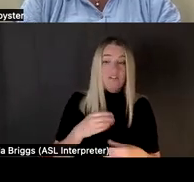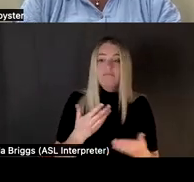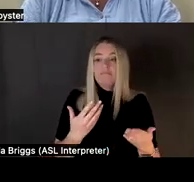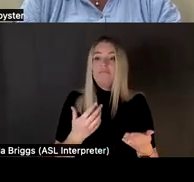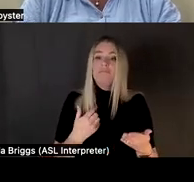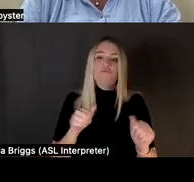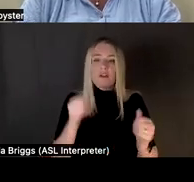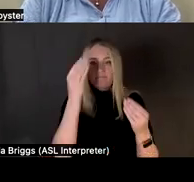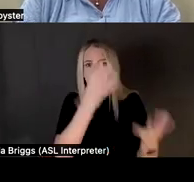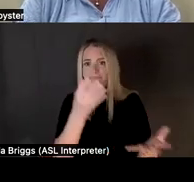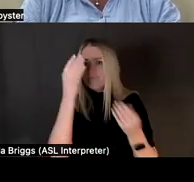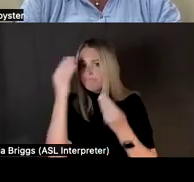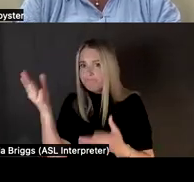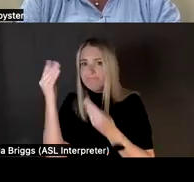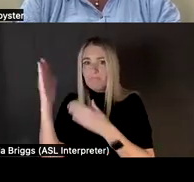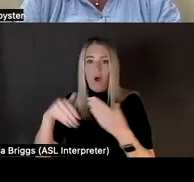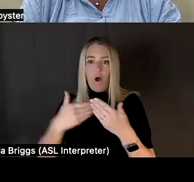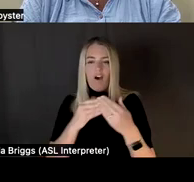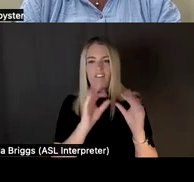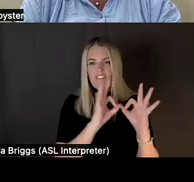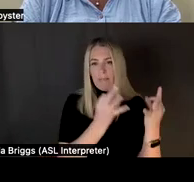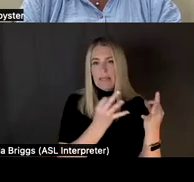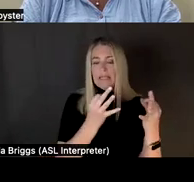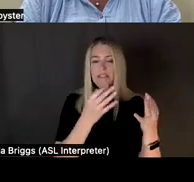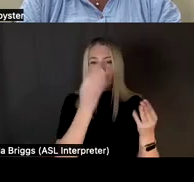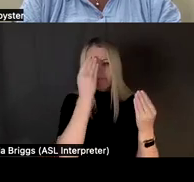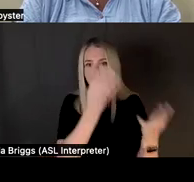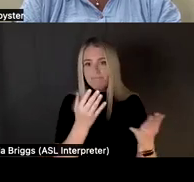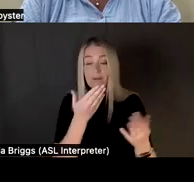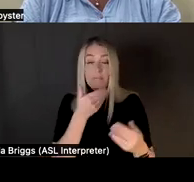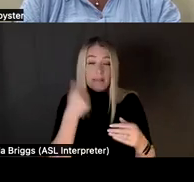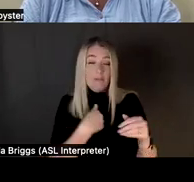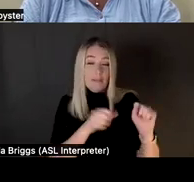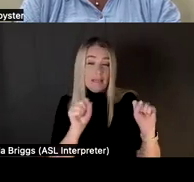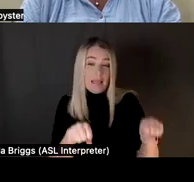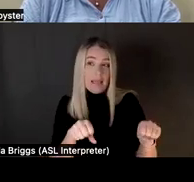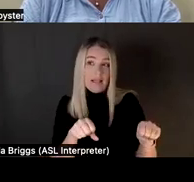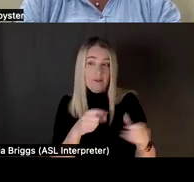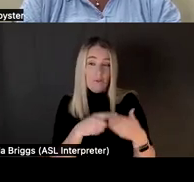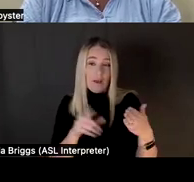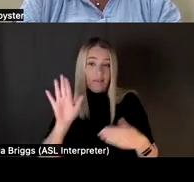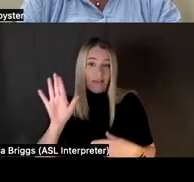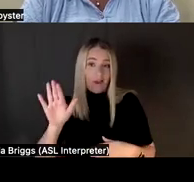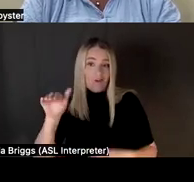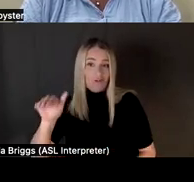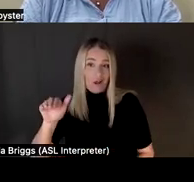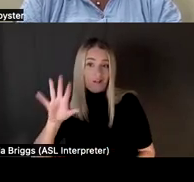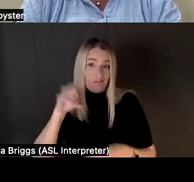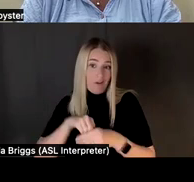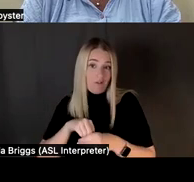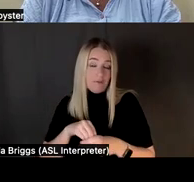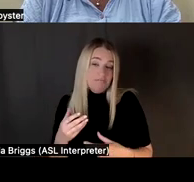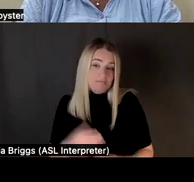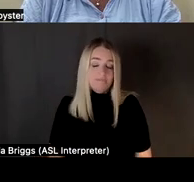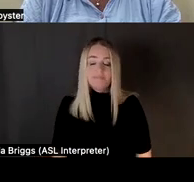all the families as best as we can in terms of what their child's involvement might be,